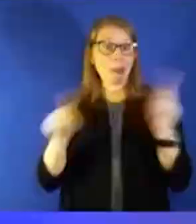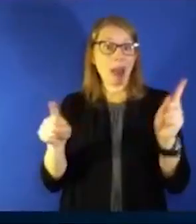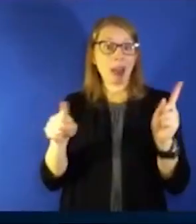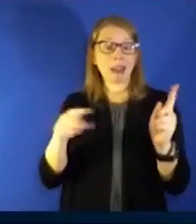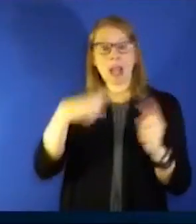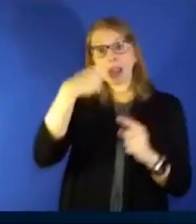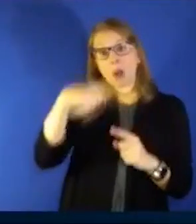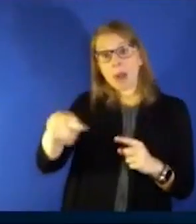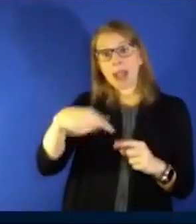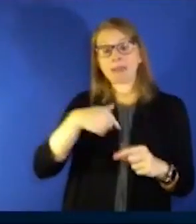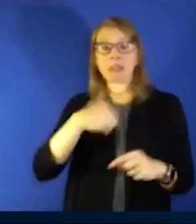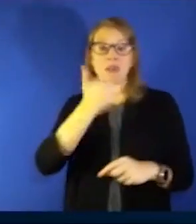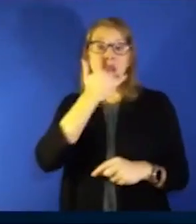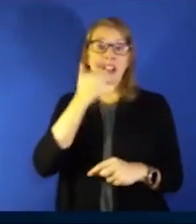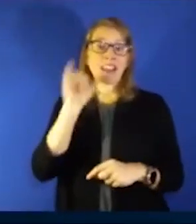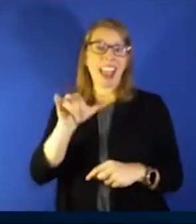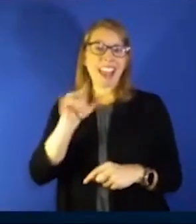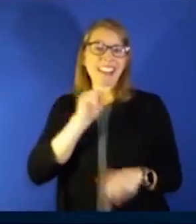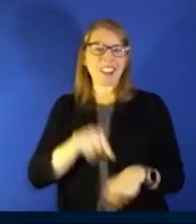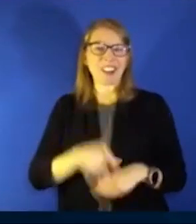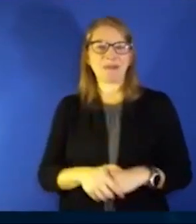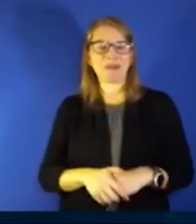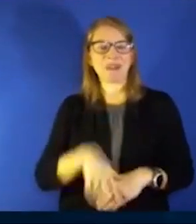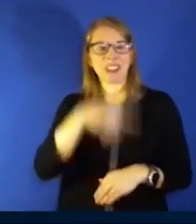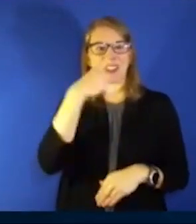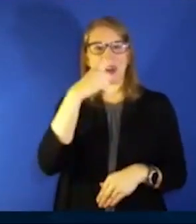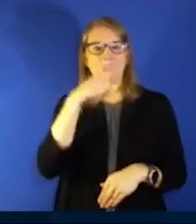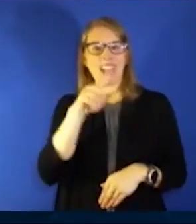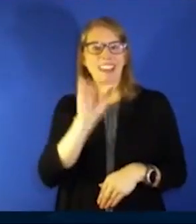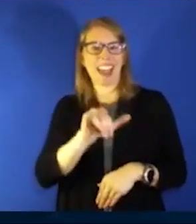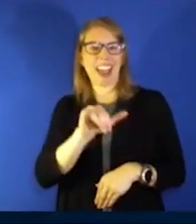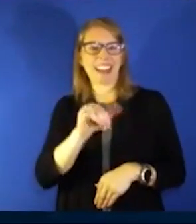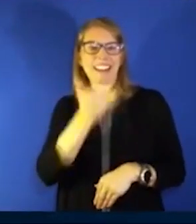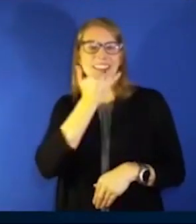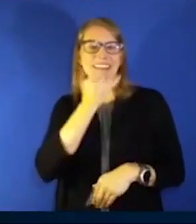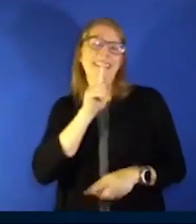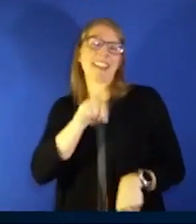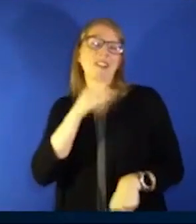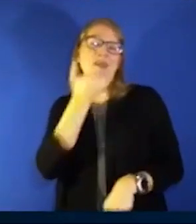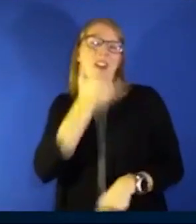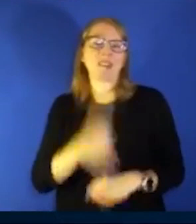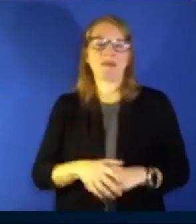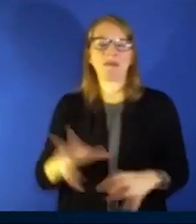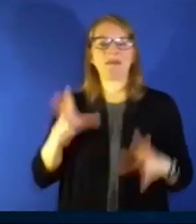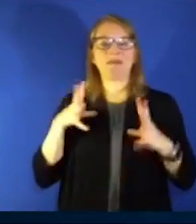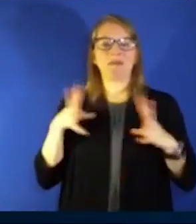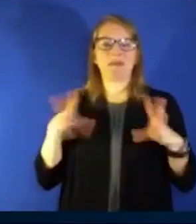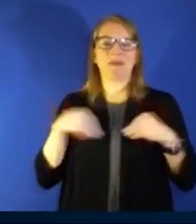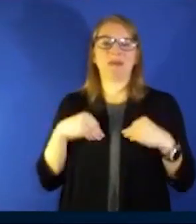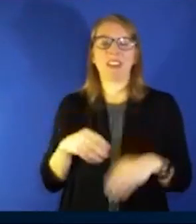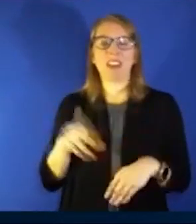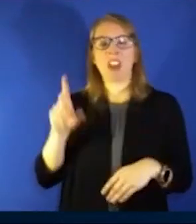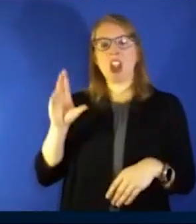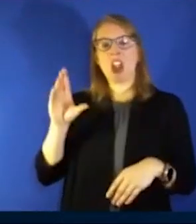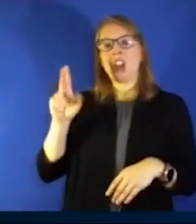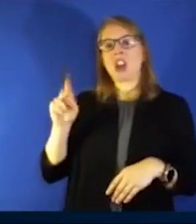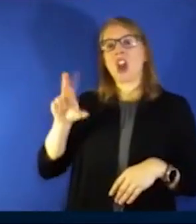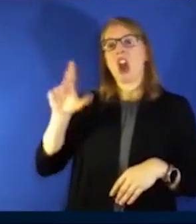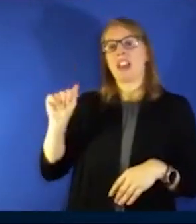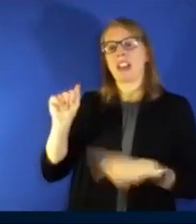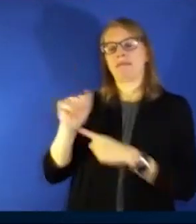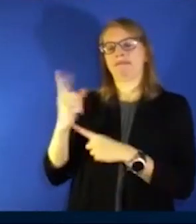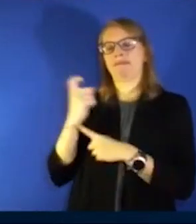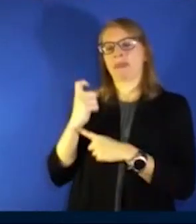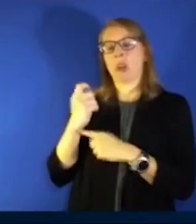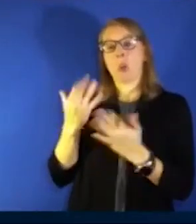So That's one we wouldn't mind you being wrong on, right? Okay, so I do have a question from Carla. Since you need to wait 6